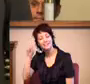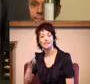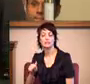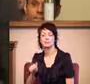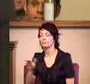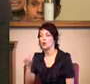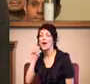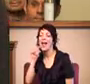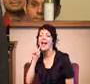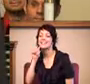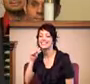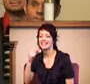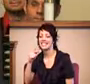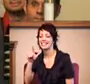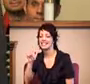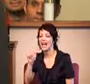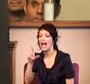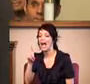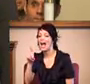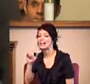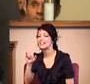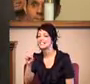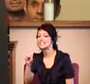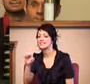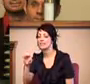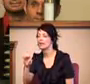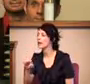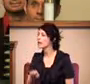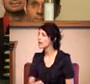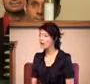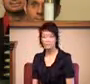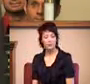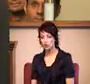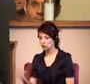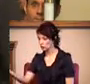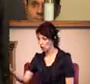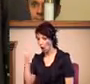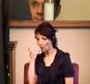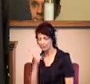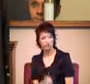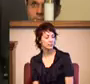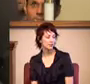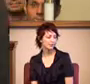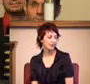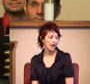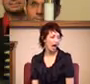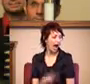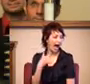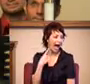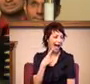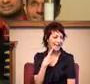blah. Yeah, she called me and she said, I saw Patty. That's none of you call me that.